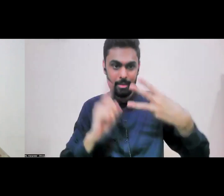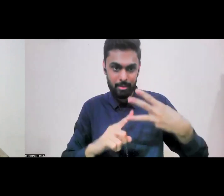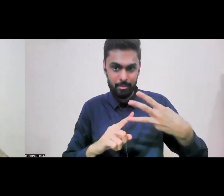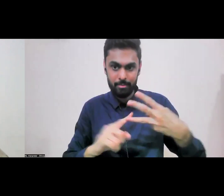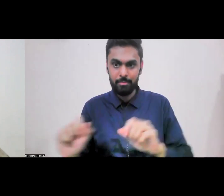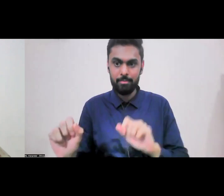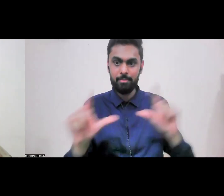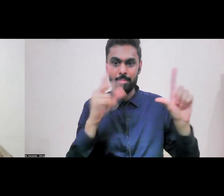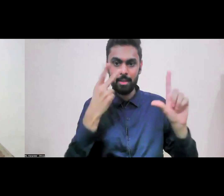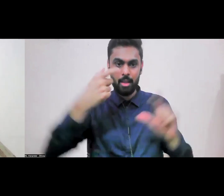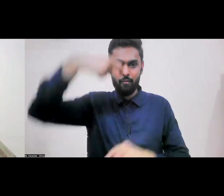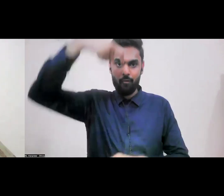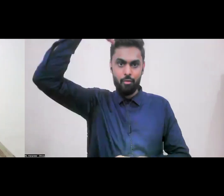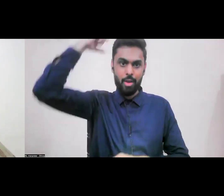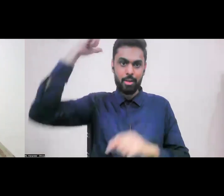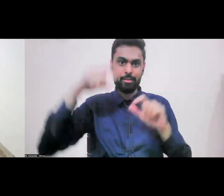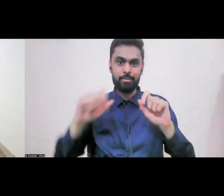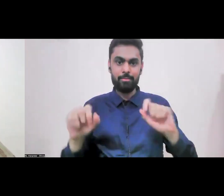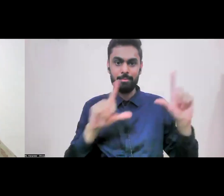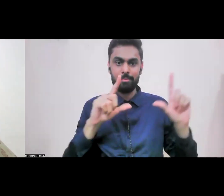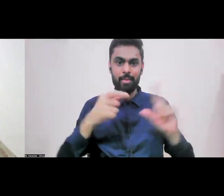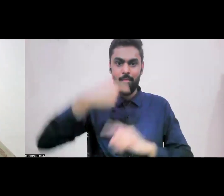ahead? Yes.